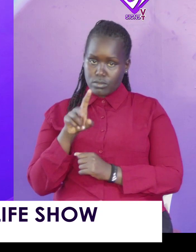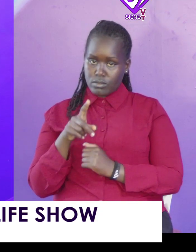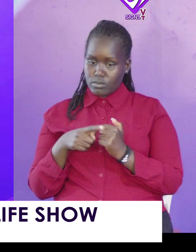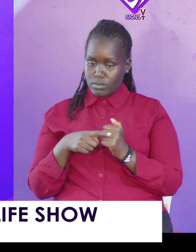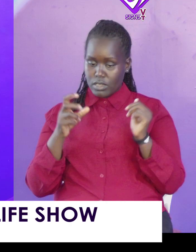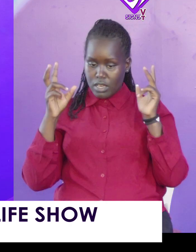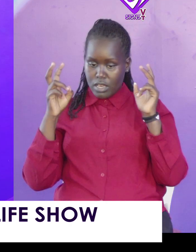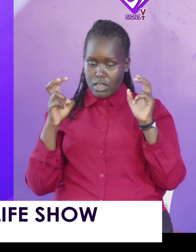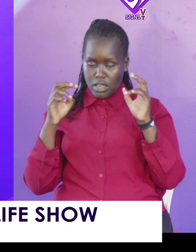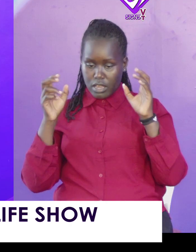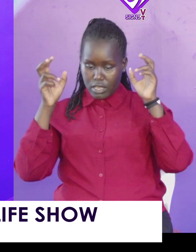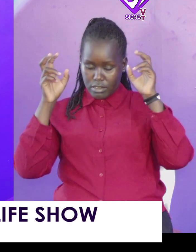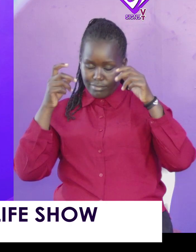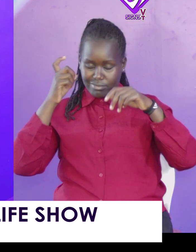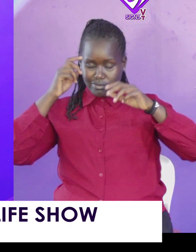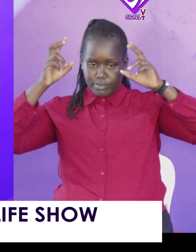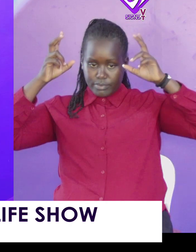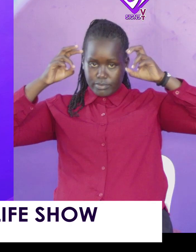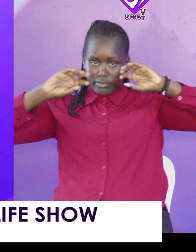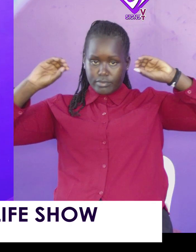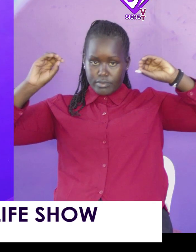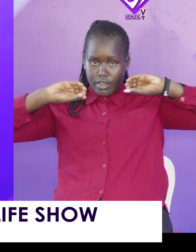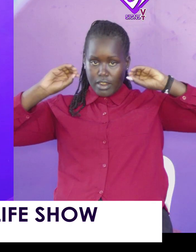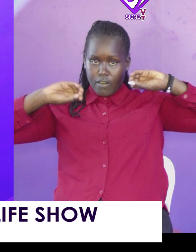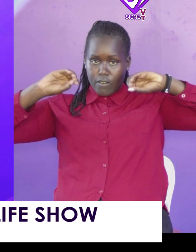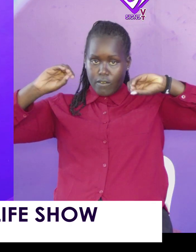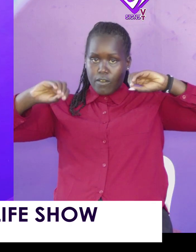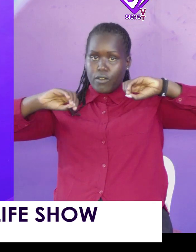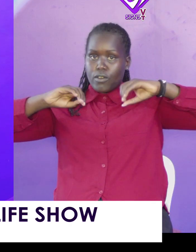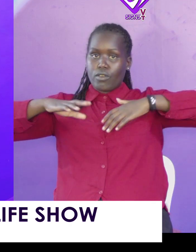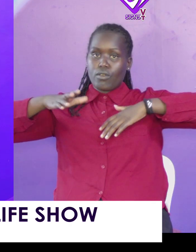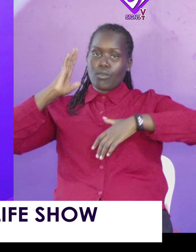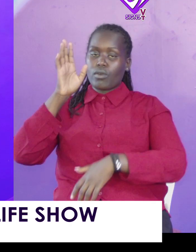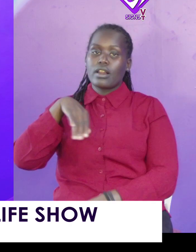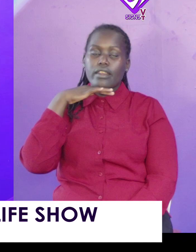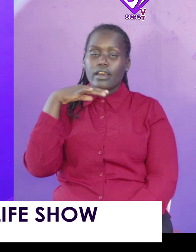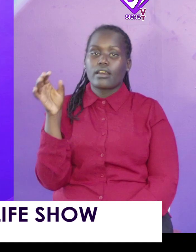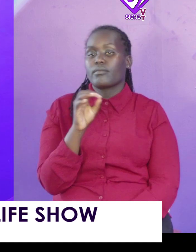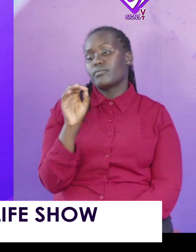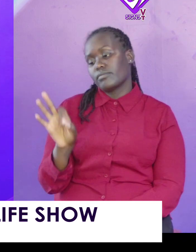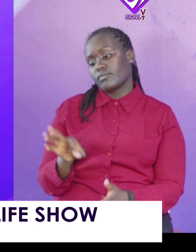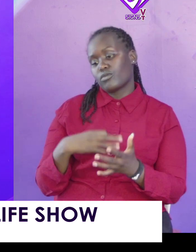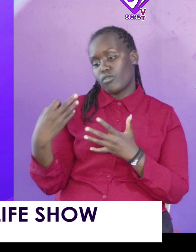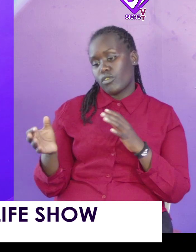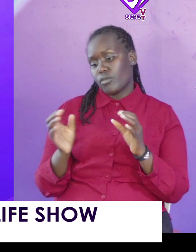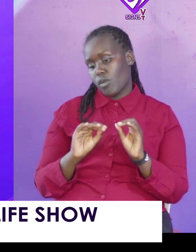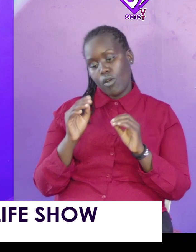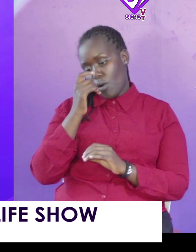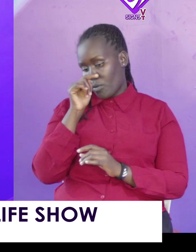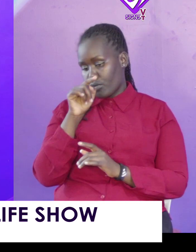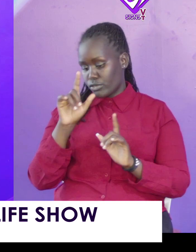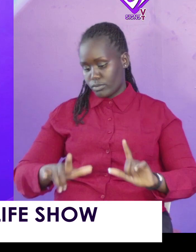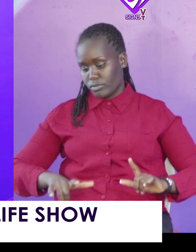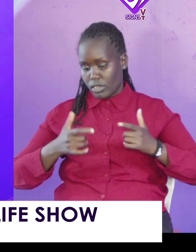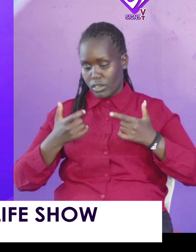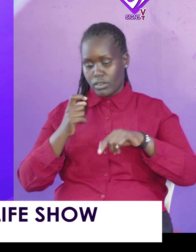evil. You are not going to die. For I wish you life. You are not going to fall. I wish you life. Even as I